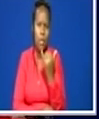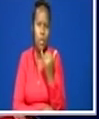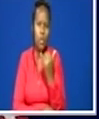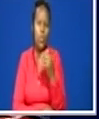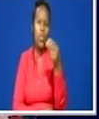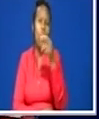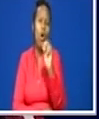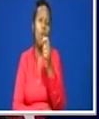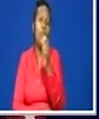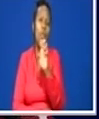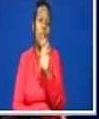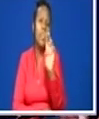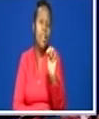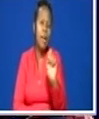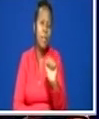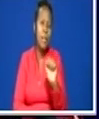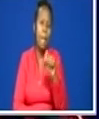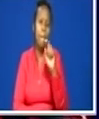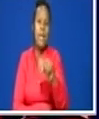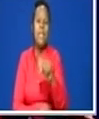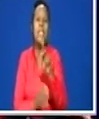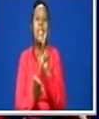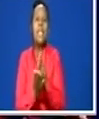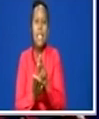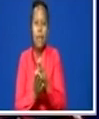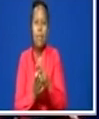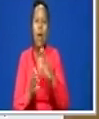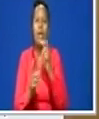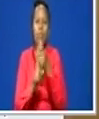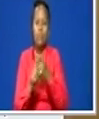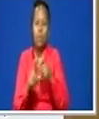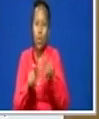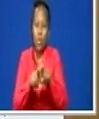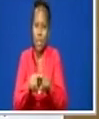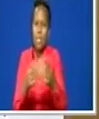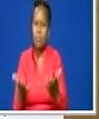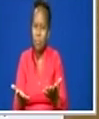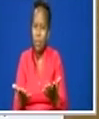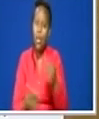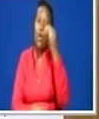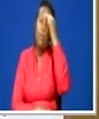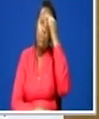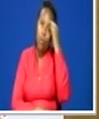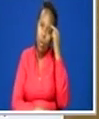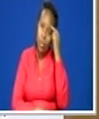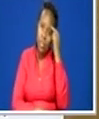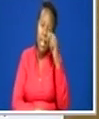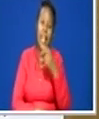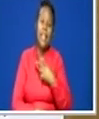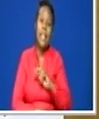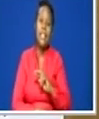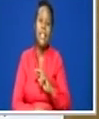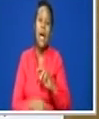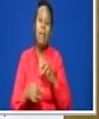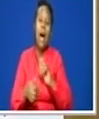Why do these homeotherms actually have to maintain that constant body temperature? Yeah, very good. Because, you know, there are some